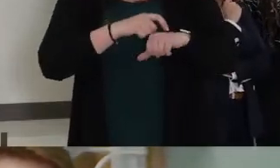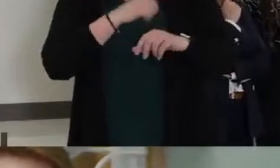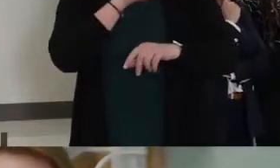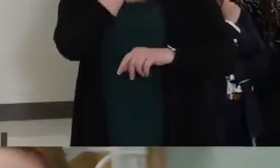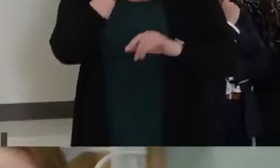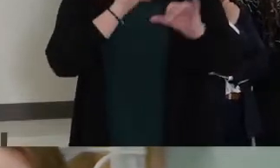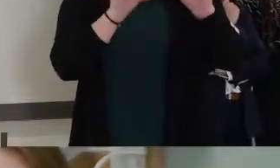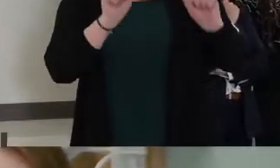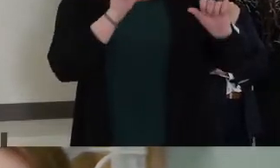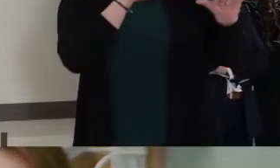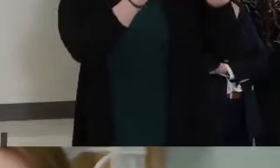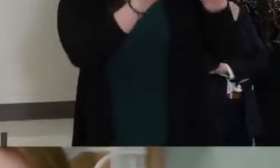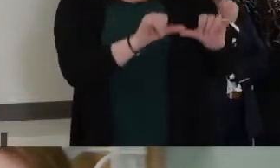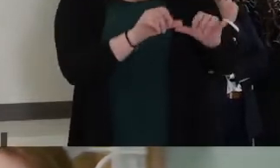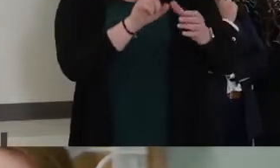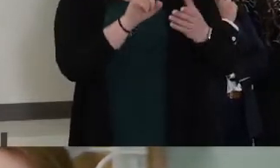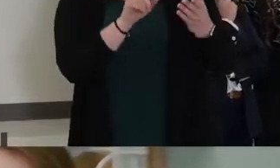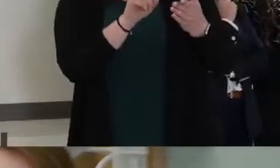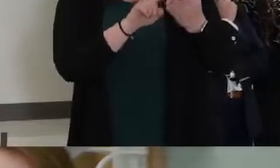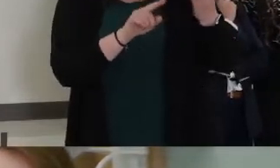what matters on this issue.